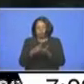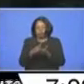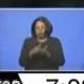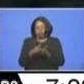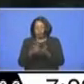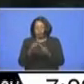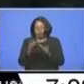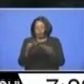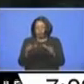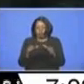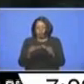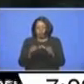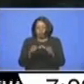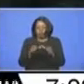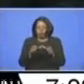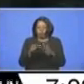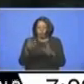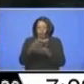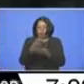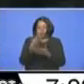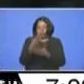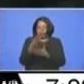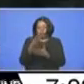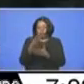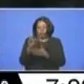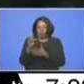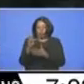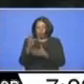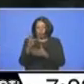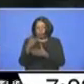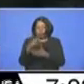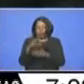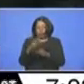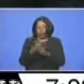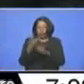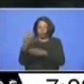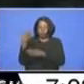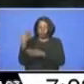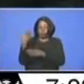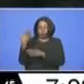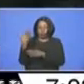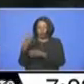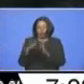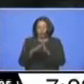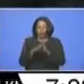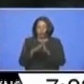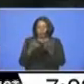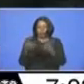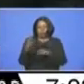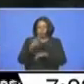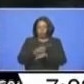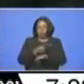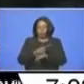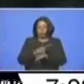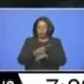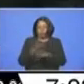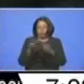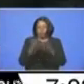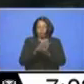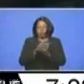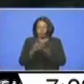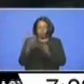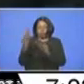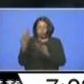as the ones I've seen in Dominica just 2 years ago, or today in meaningful parts of